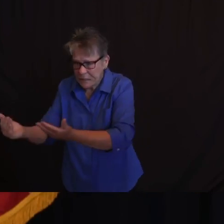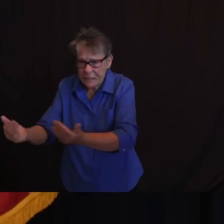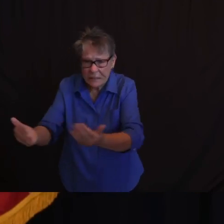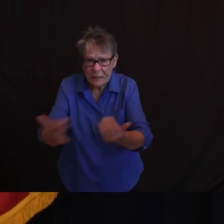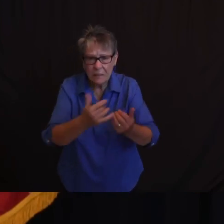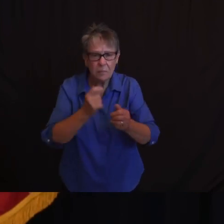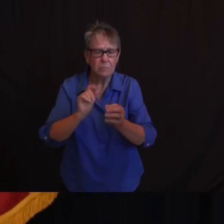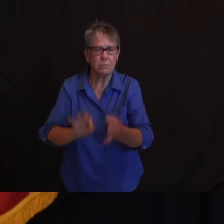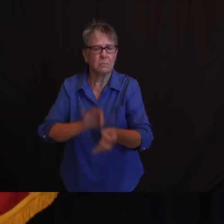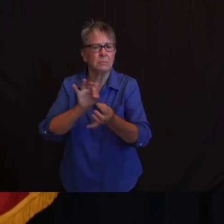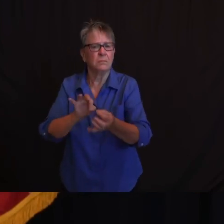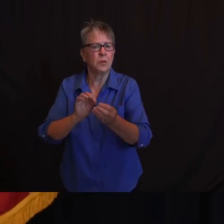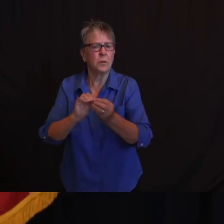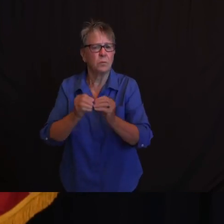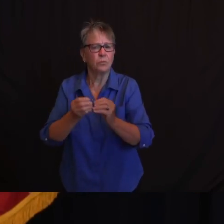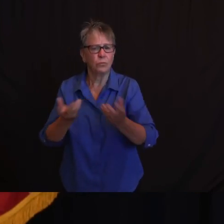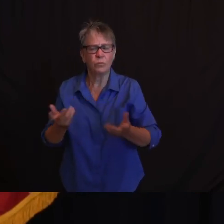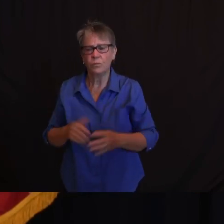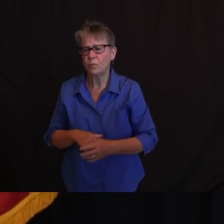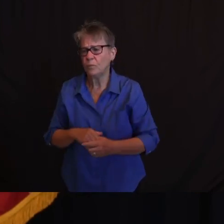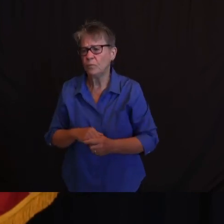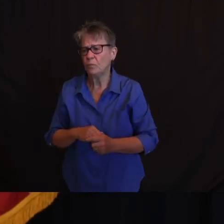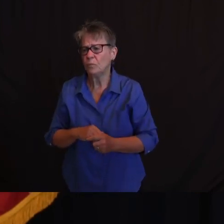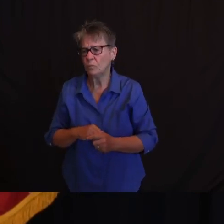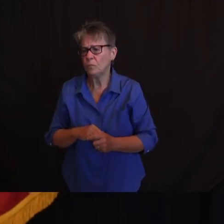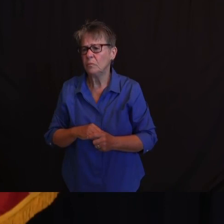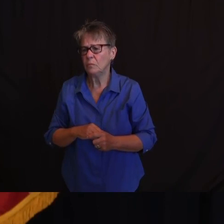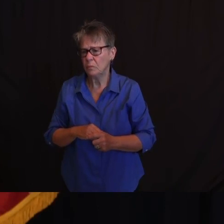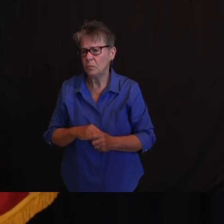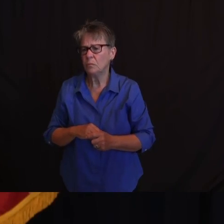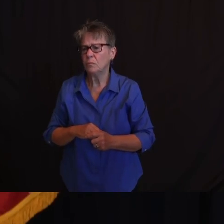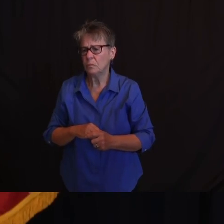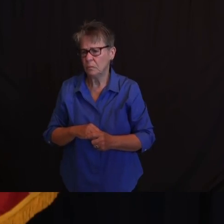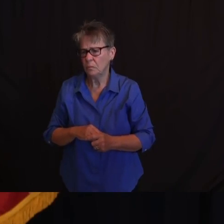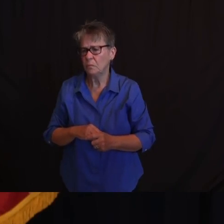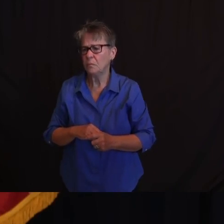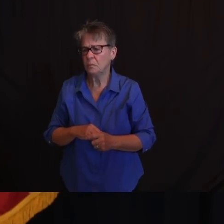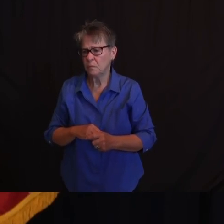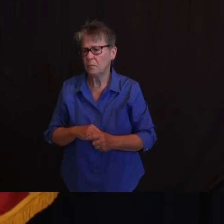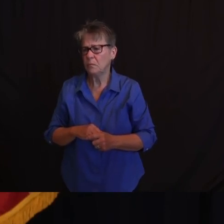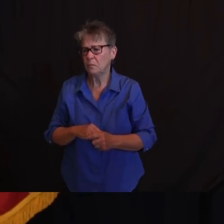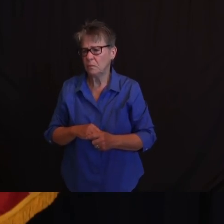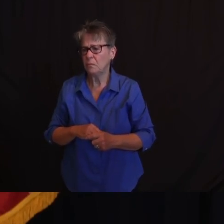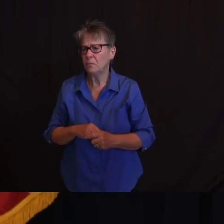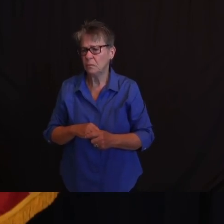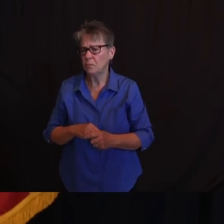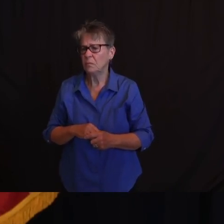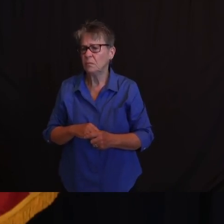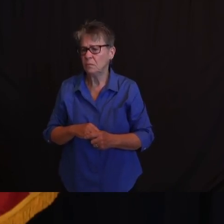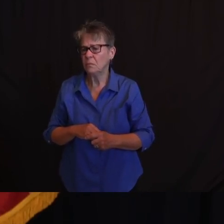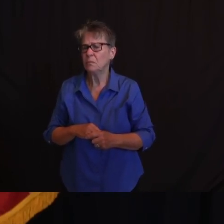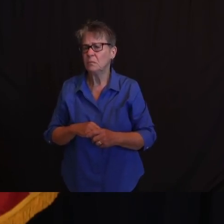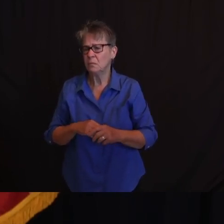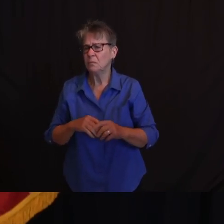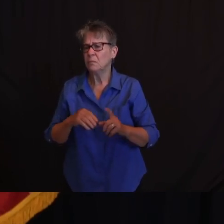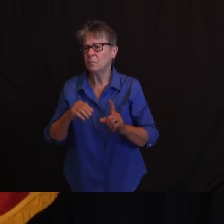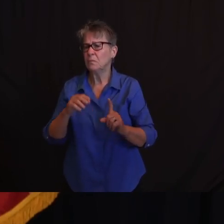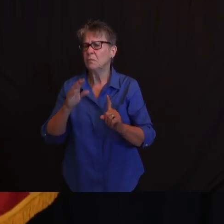You know, we know that deaths are going to lag the total number of cases, and we are beginning, unfortunately, to see an uptick in the national death